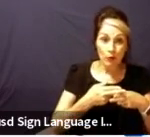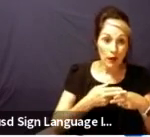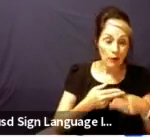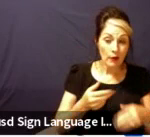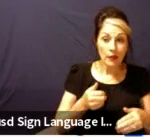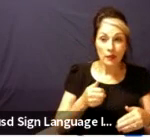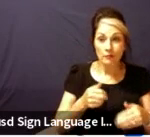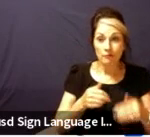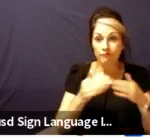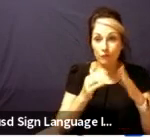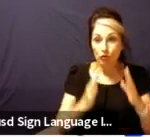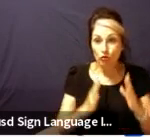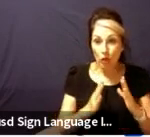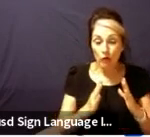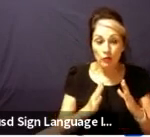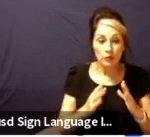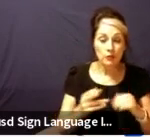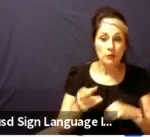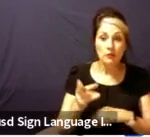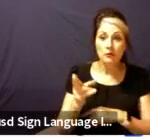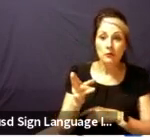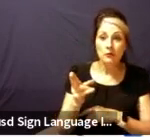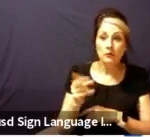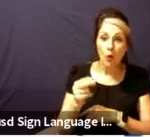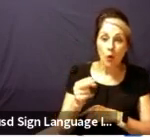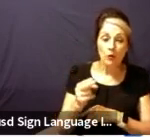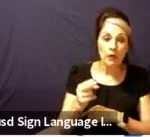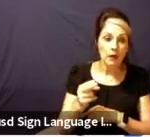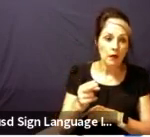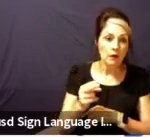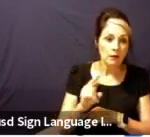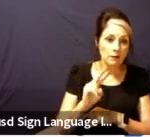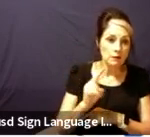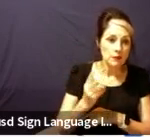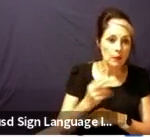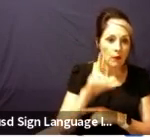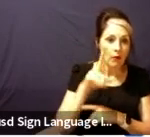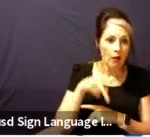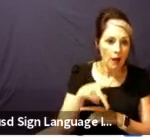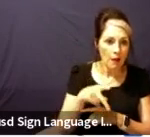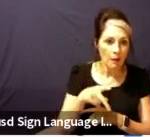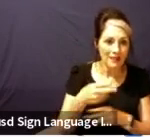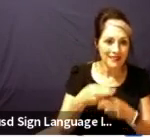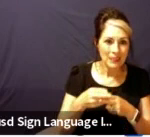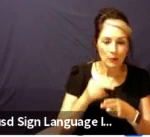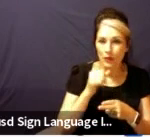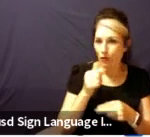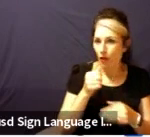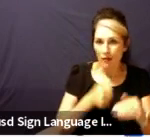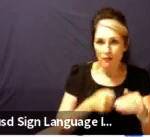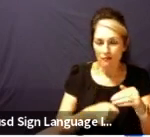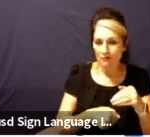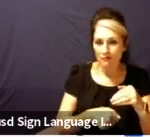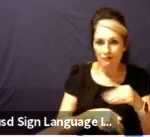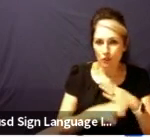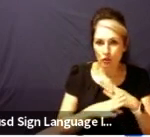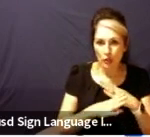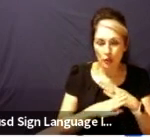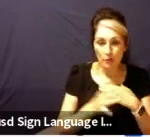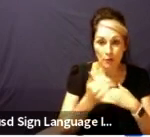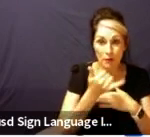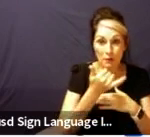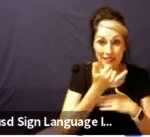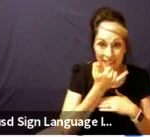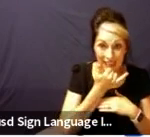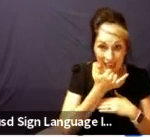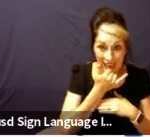the hotel, the double up, the temporary unsheltered option by mistake, you